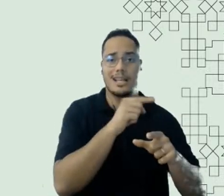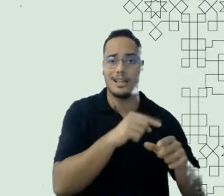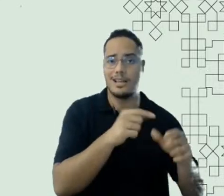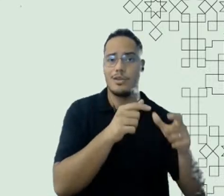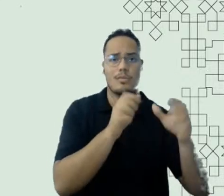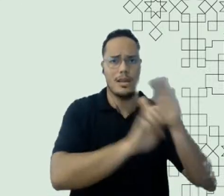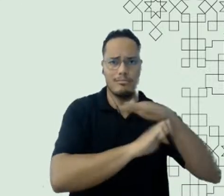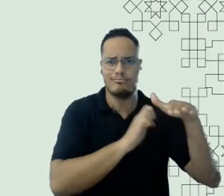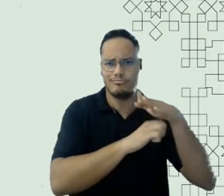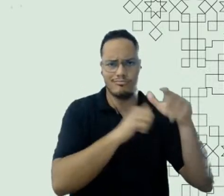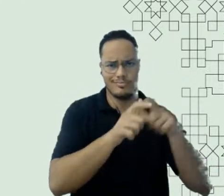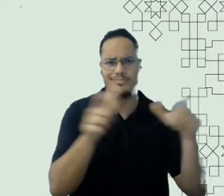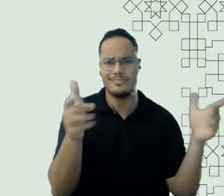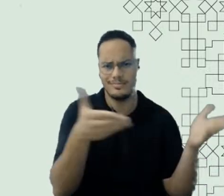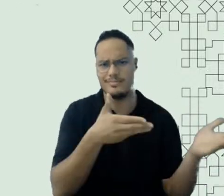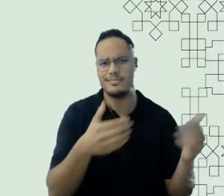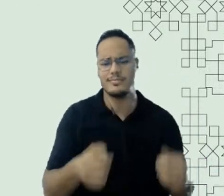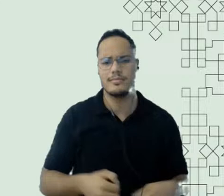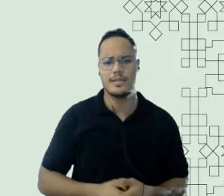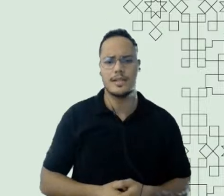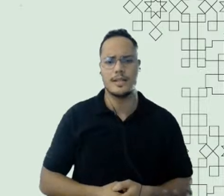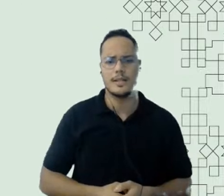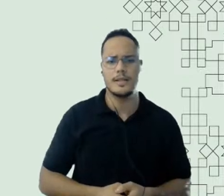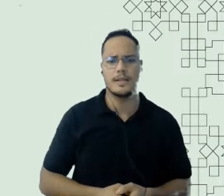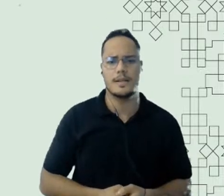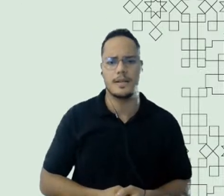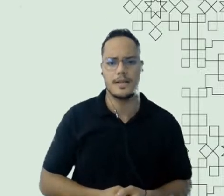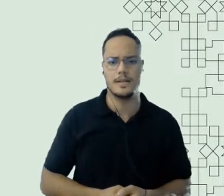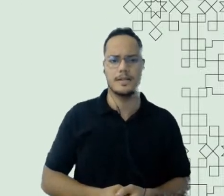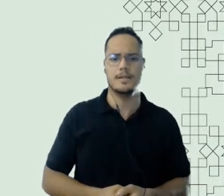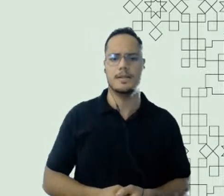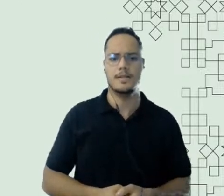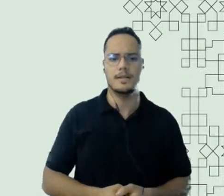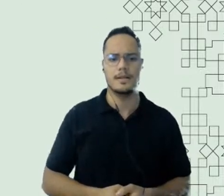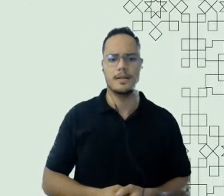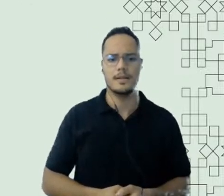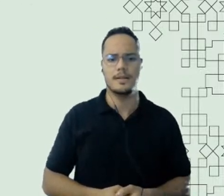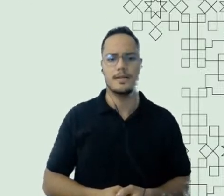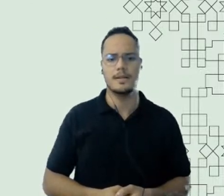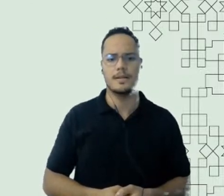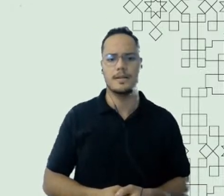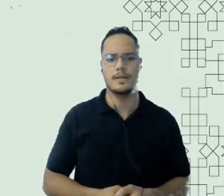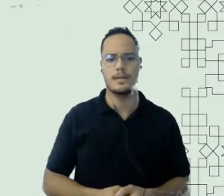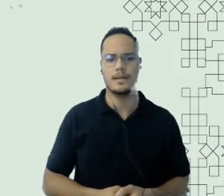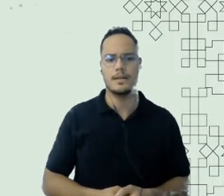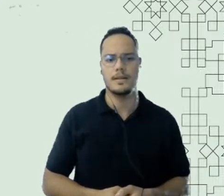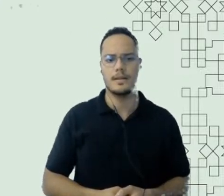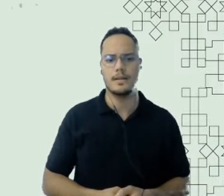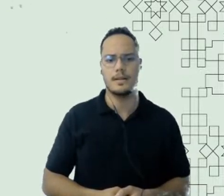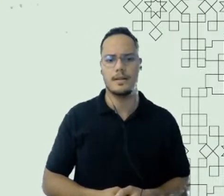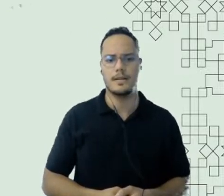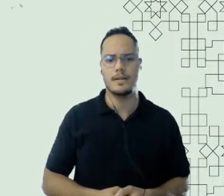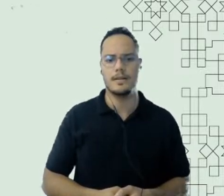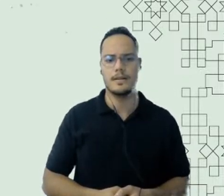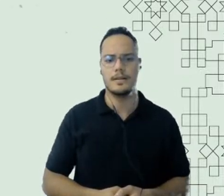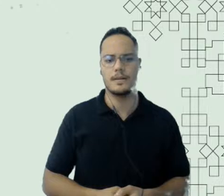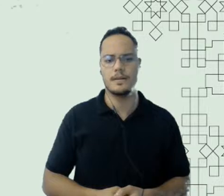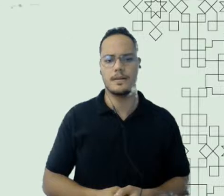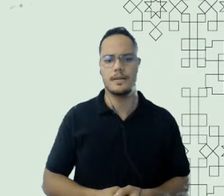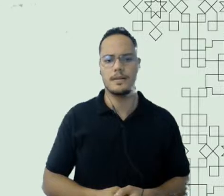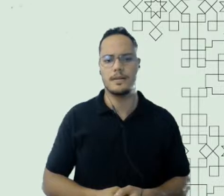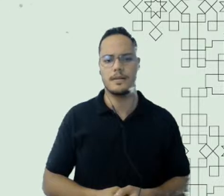But pragmatically, it's true that the collective management organization, like in music, for